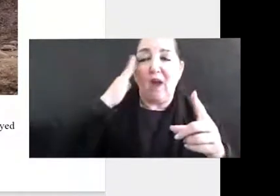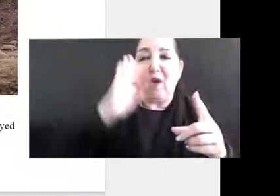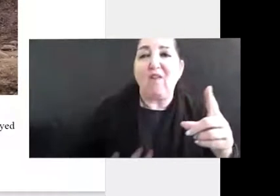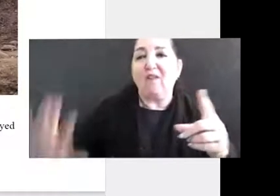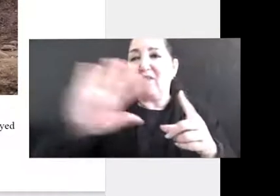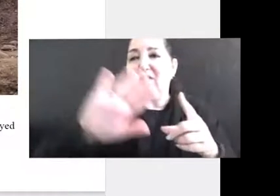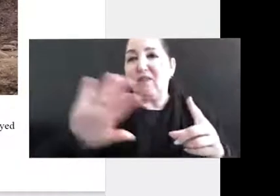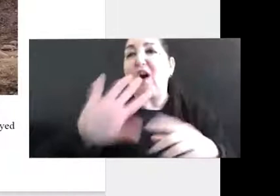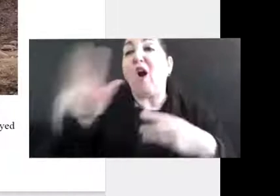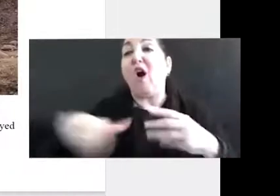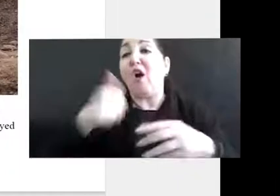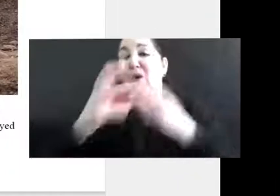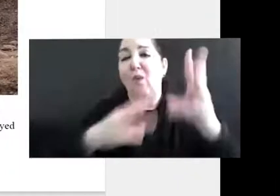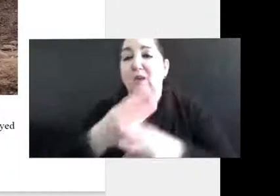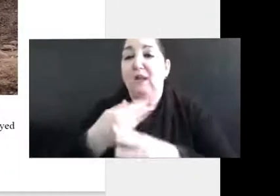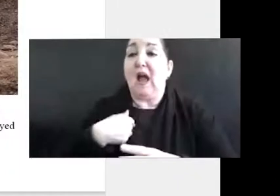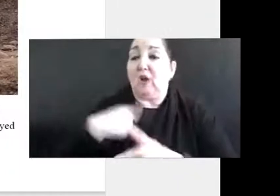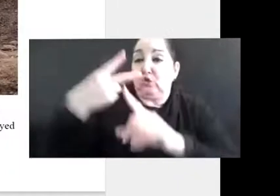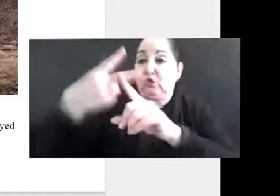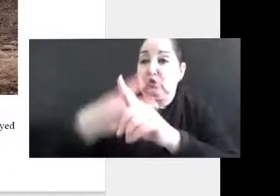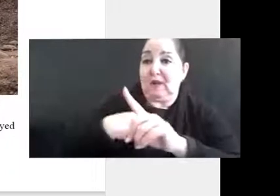I spent 2 months in Barcelona, and